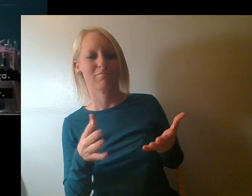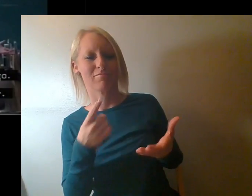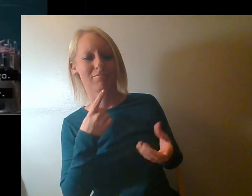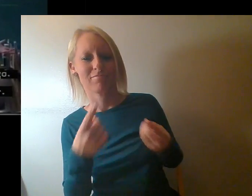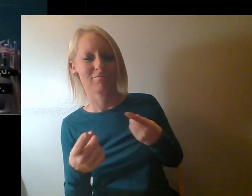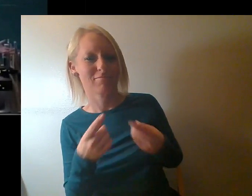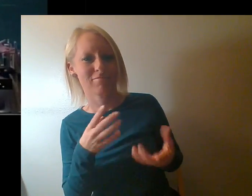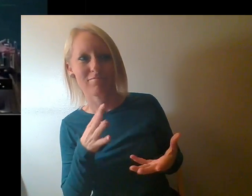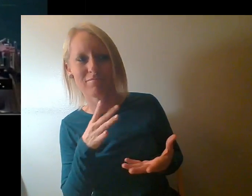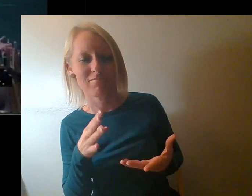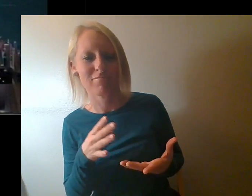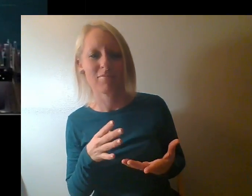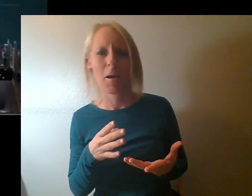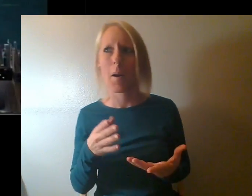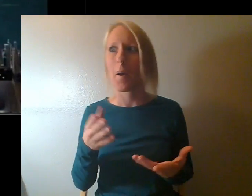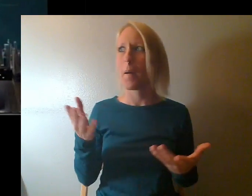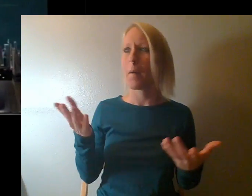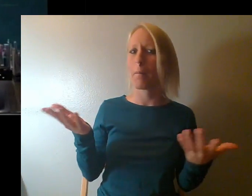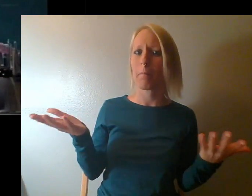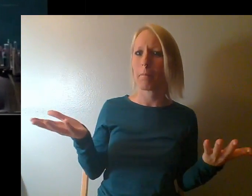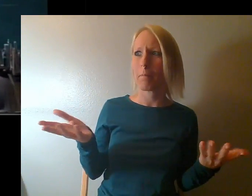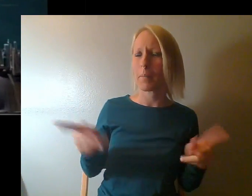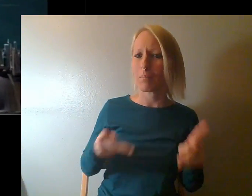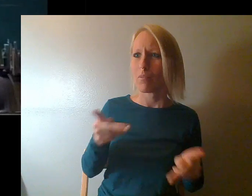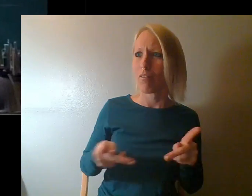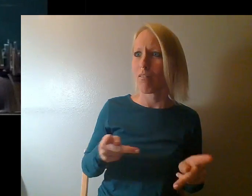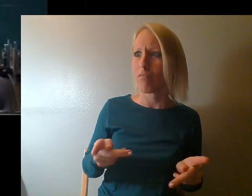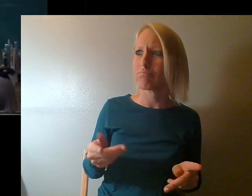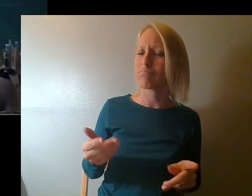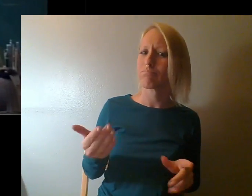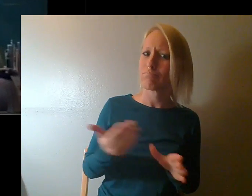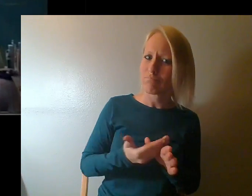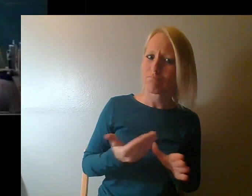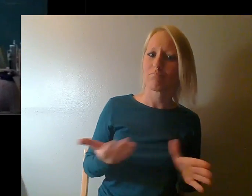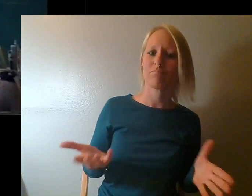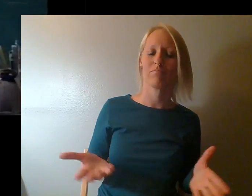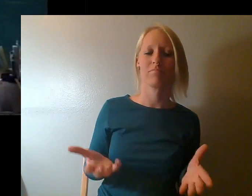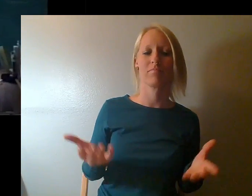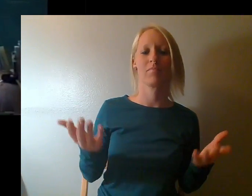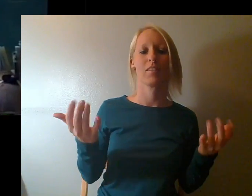People keep interrupting. You know what am I going to do? All right. Here we go.